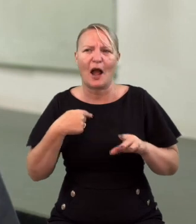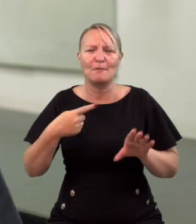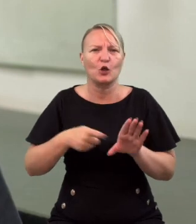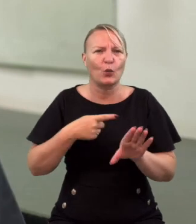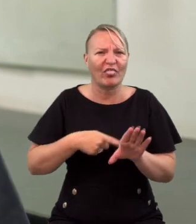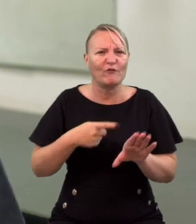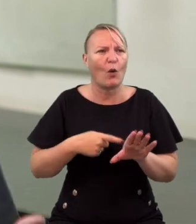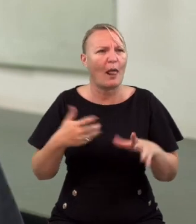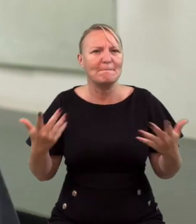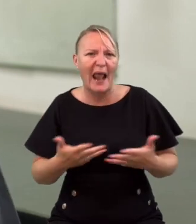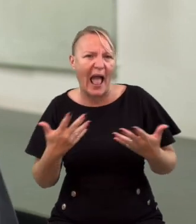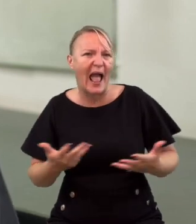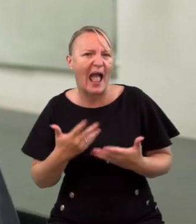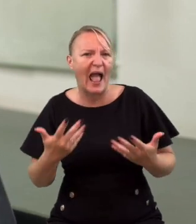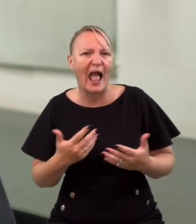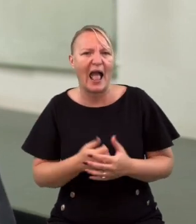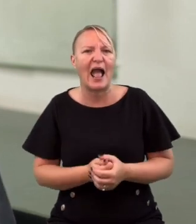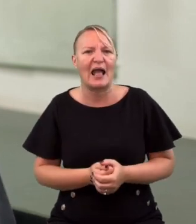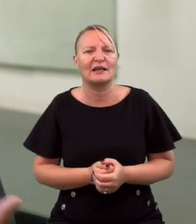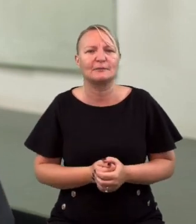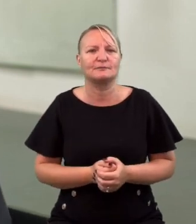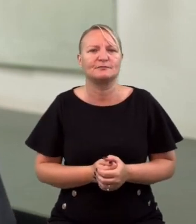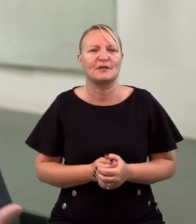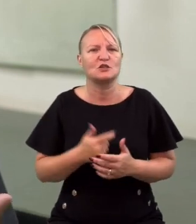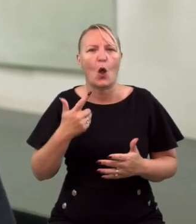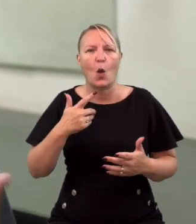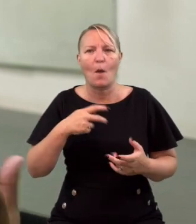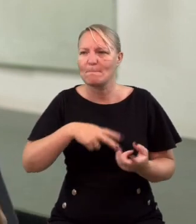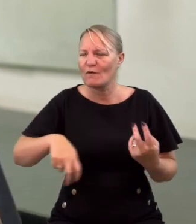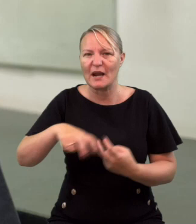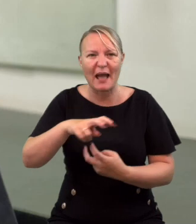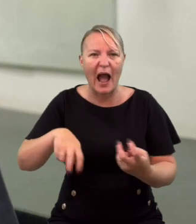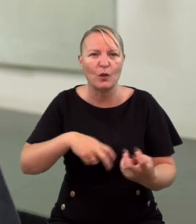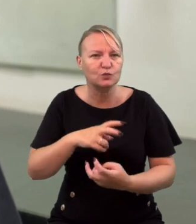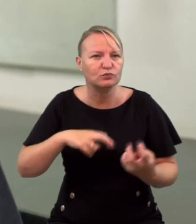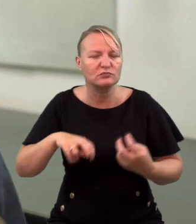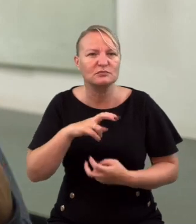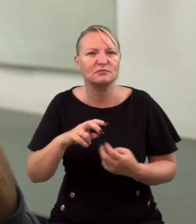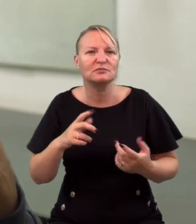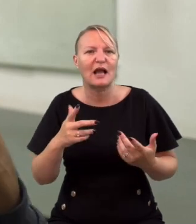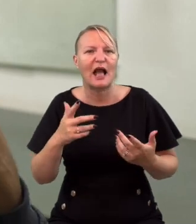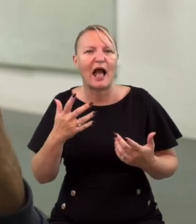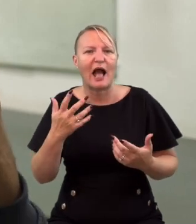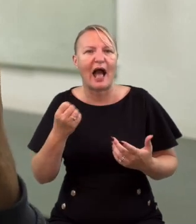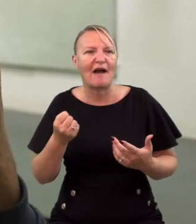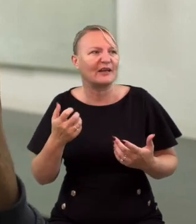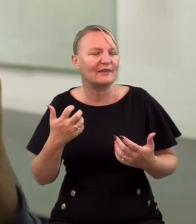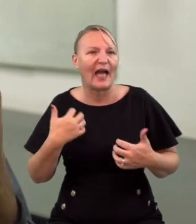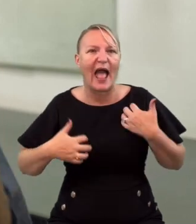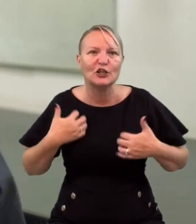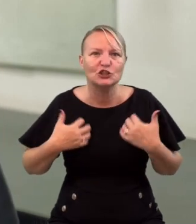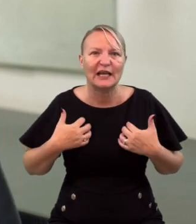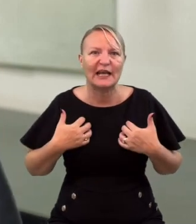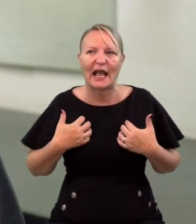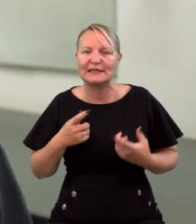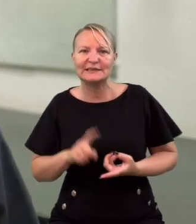still got that youthfulness and playfulness, and I do like to just moving about, but also having an energy